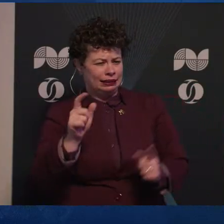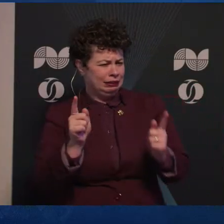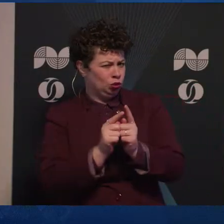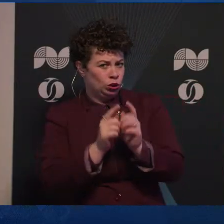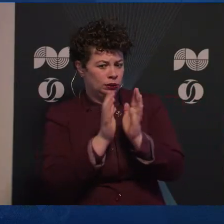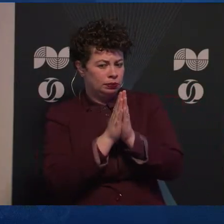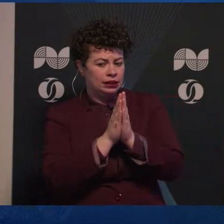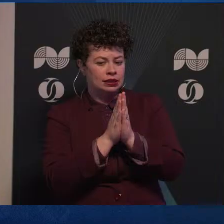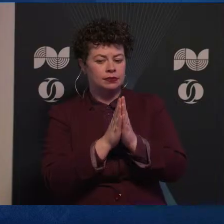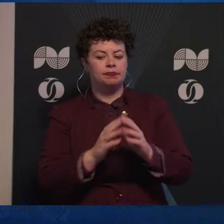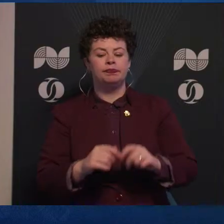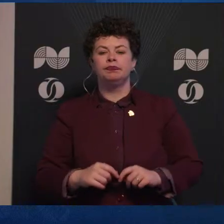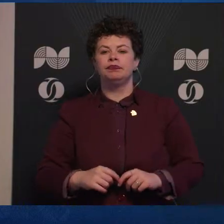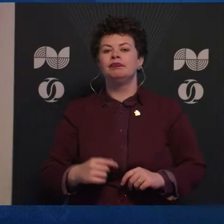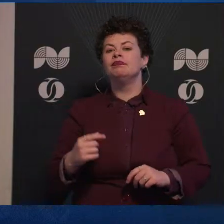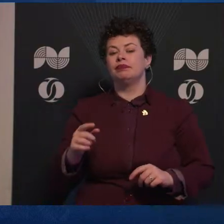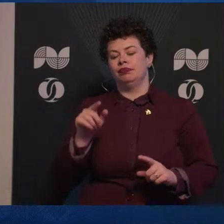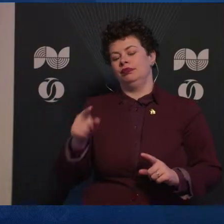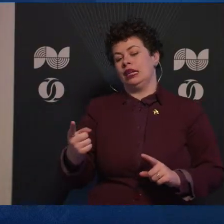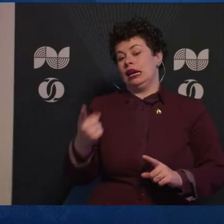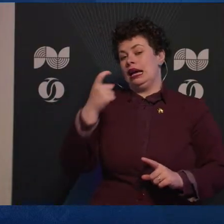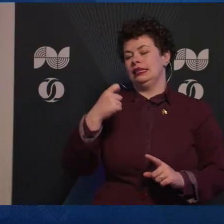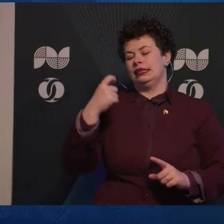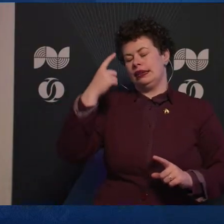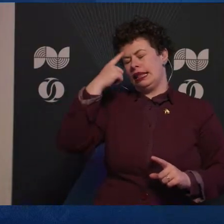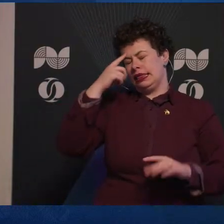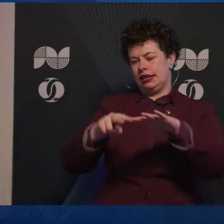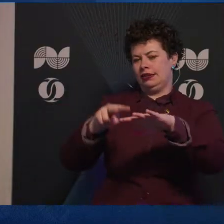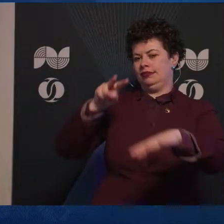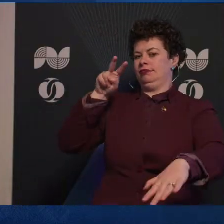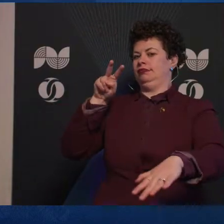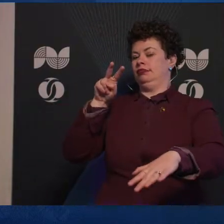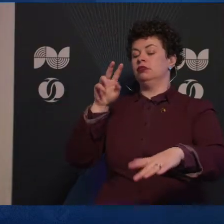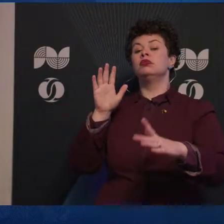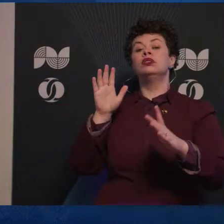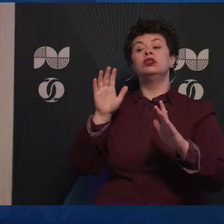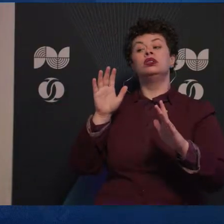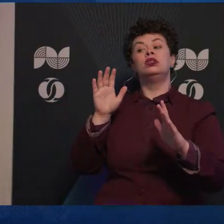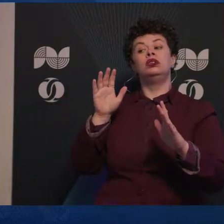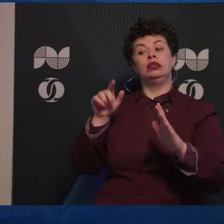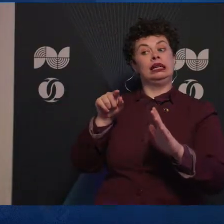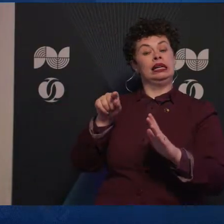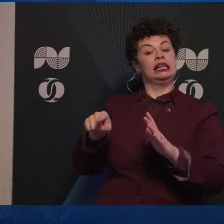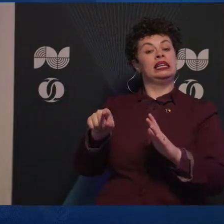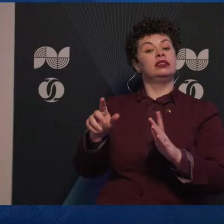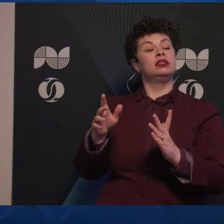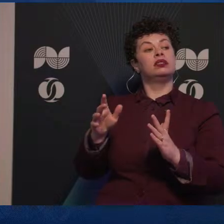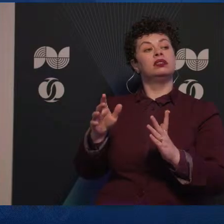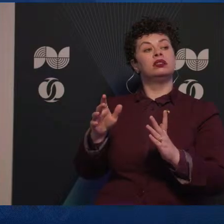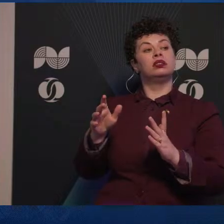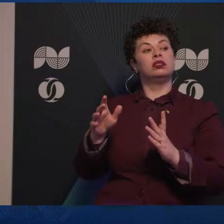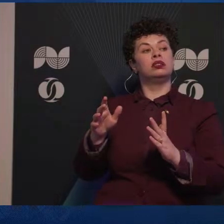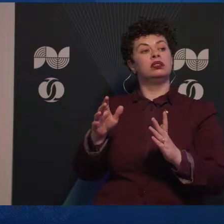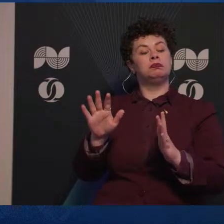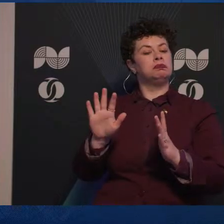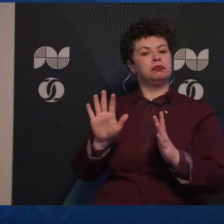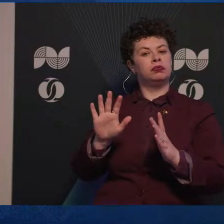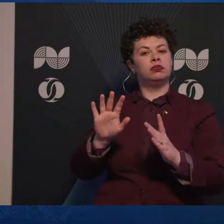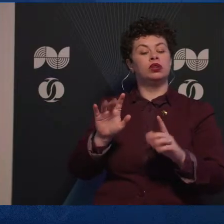think it's a broader question, right? Should we continue to uphold principles